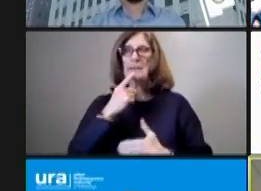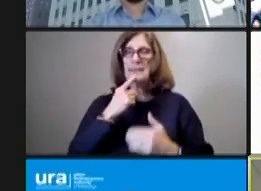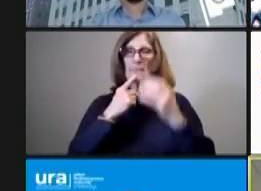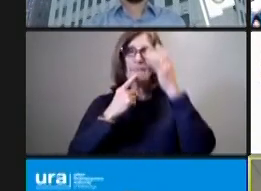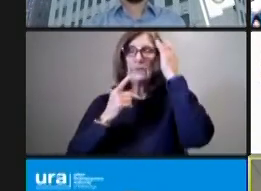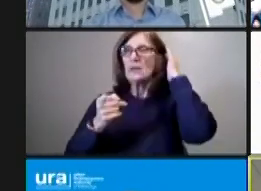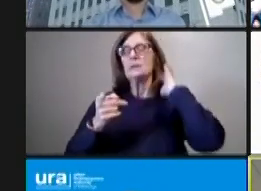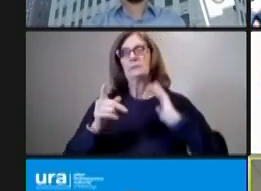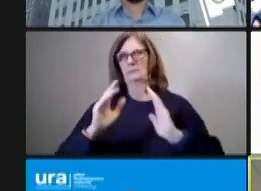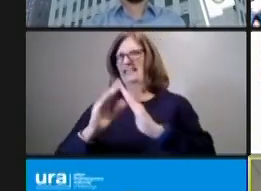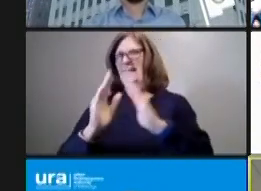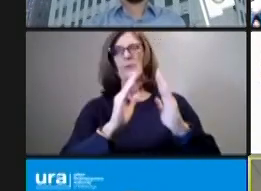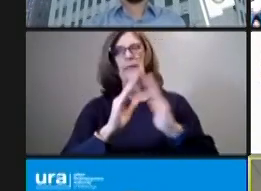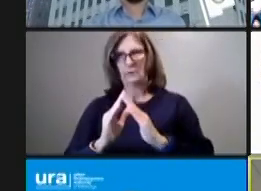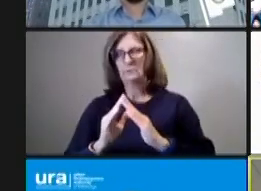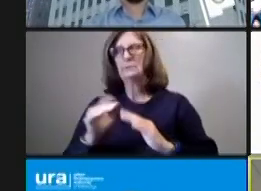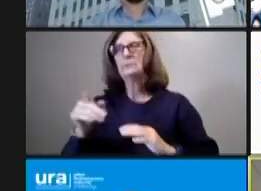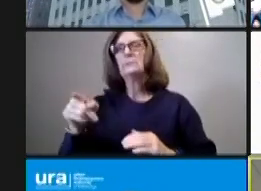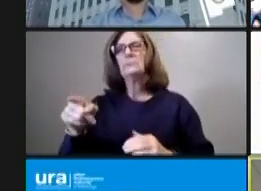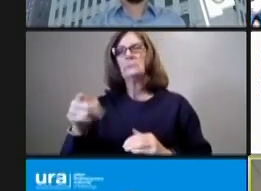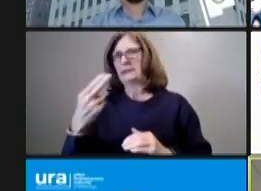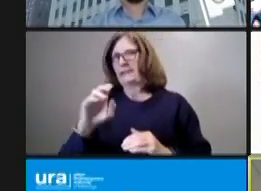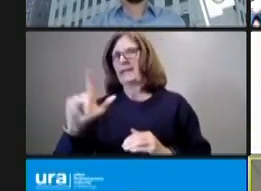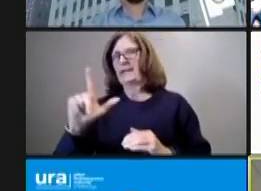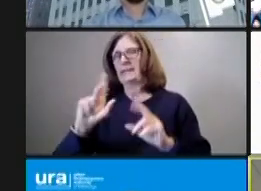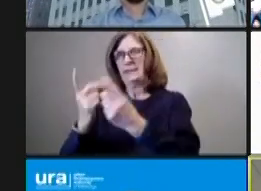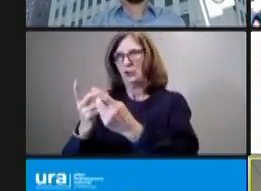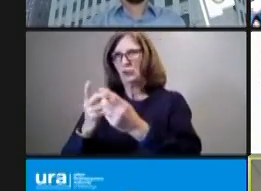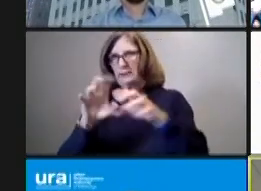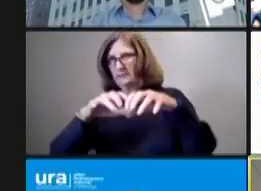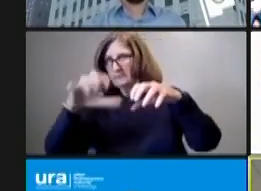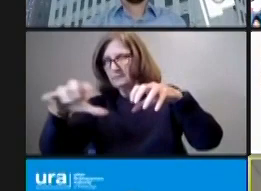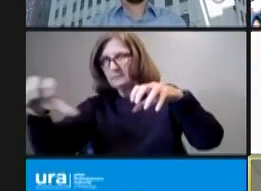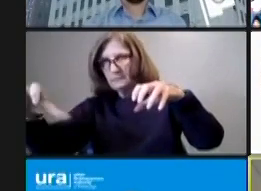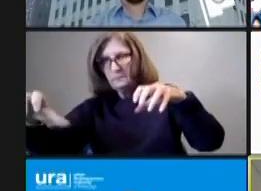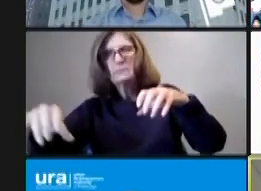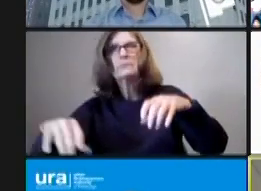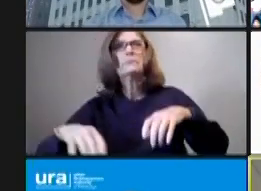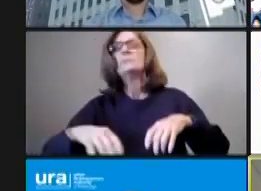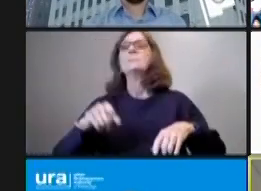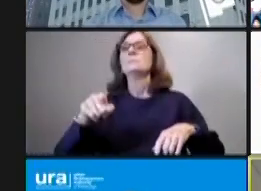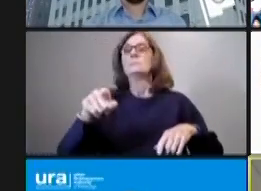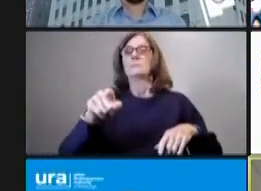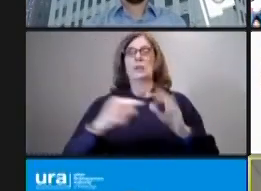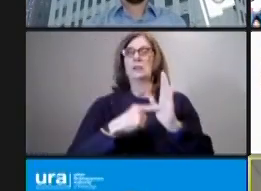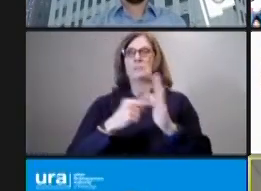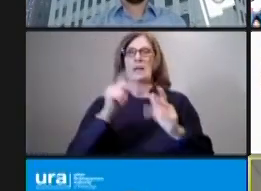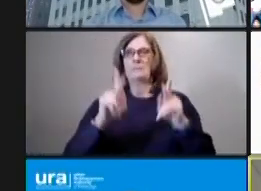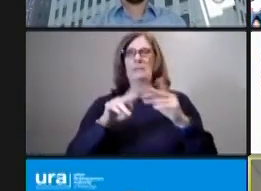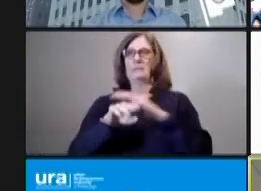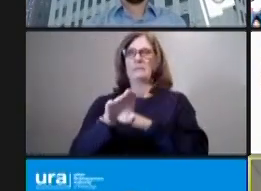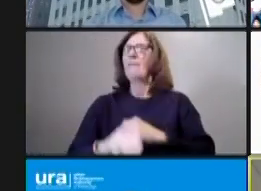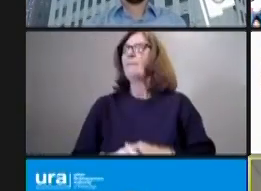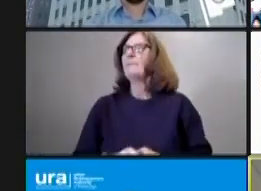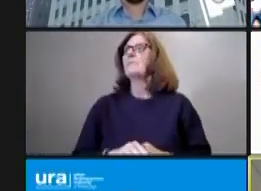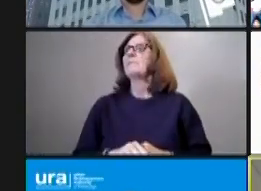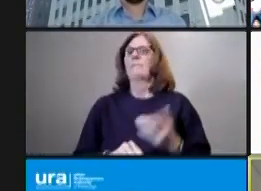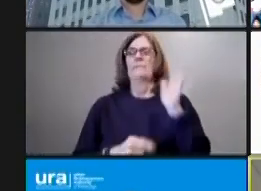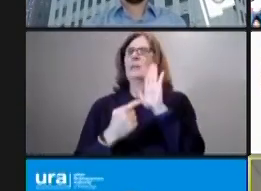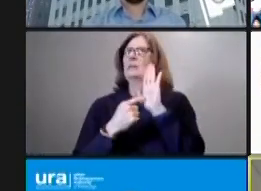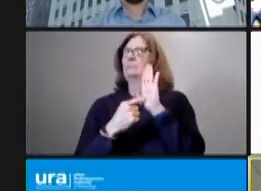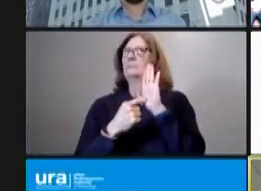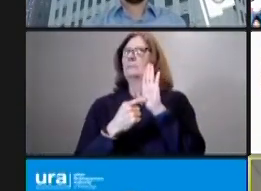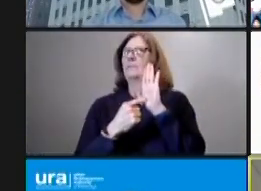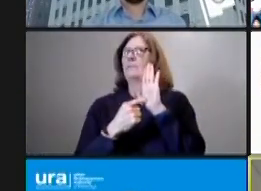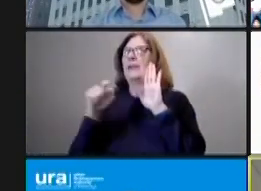runs downtown alongside our allies at Hill District Consensus and Rental PGH, and say, I have an order for lockout that is